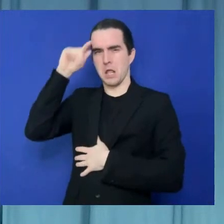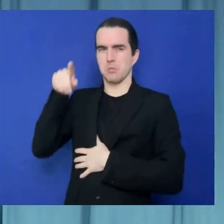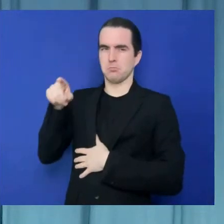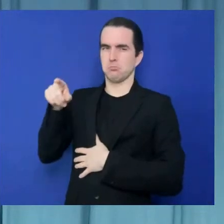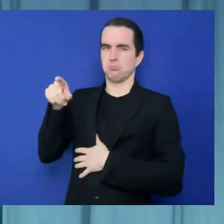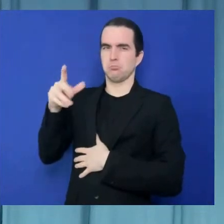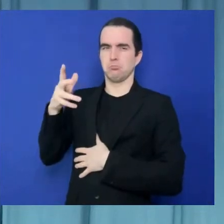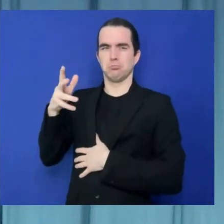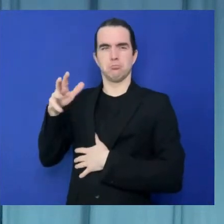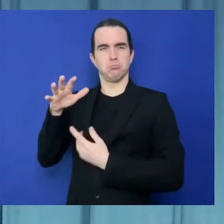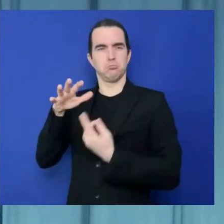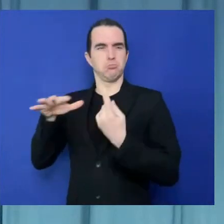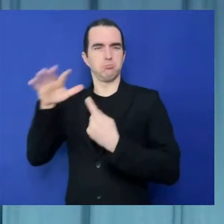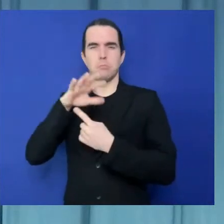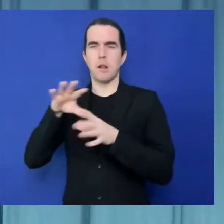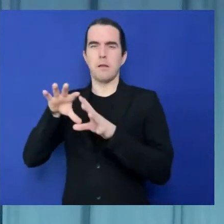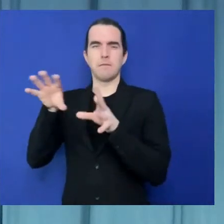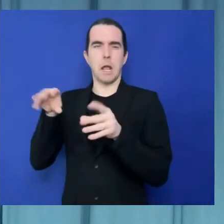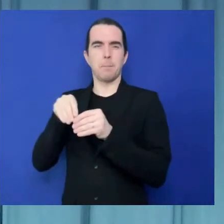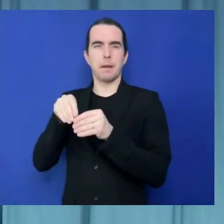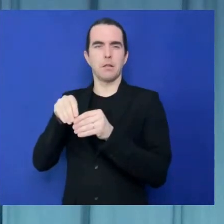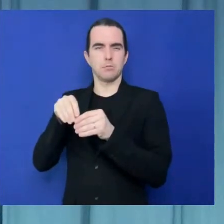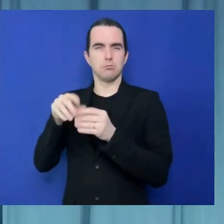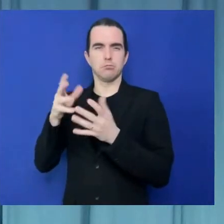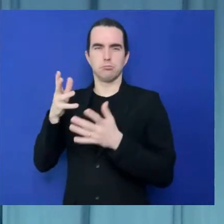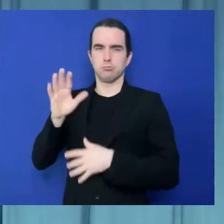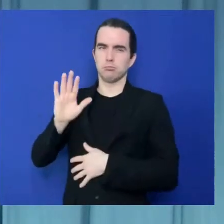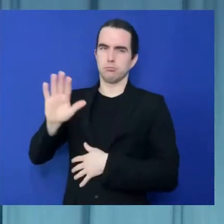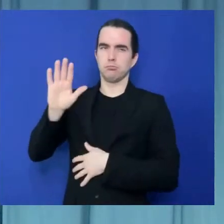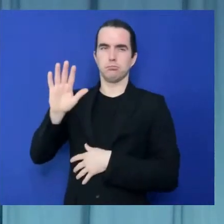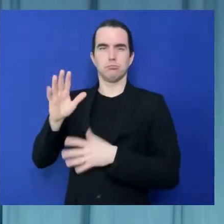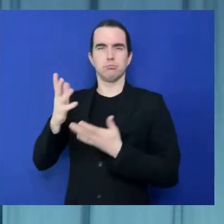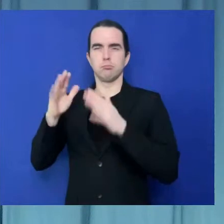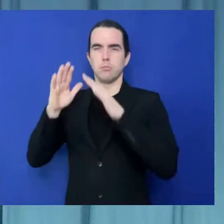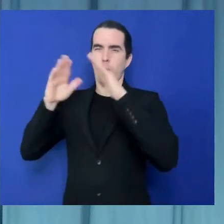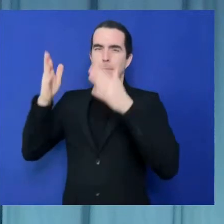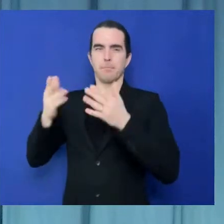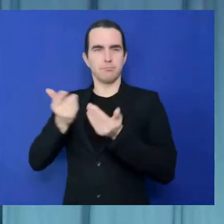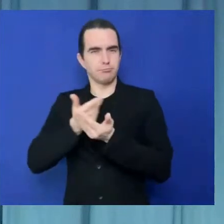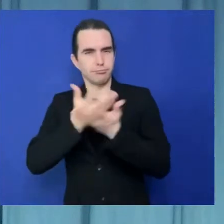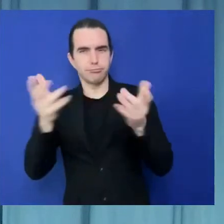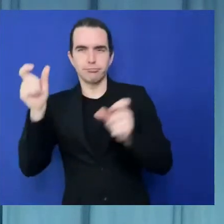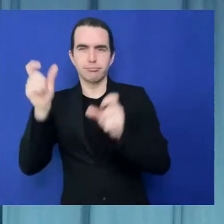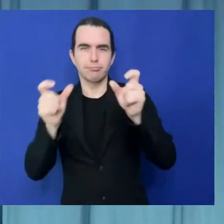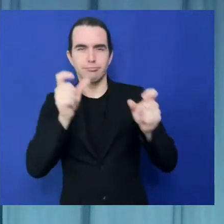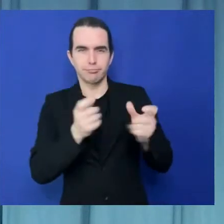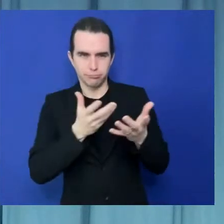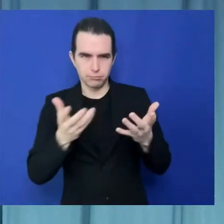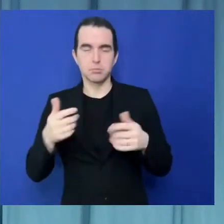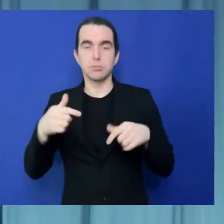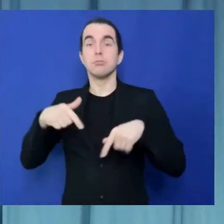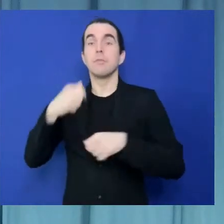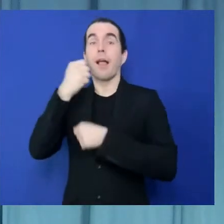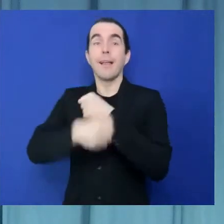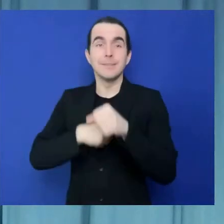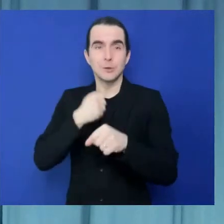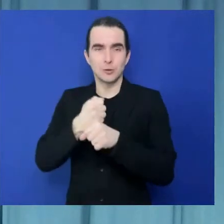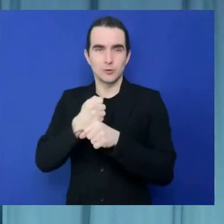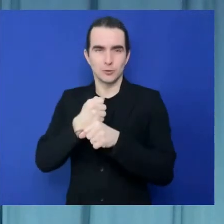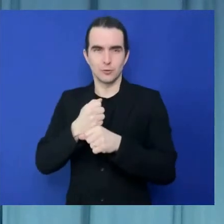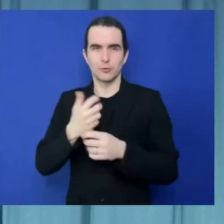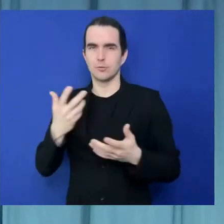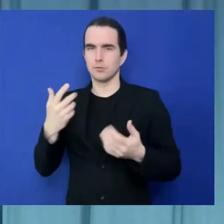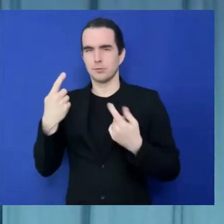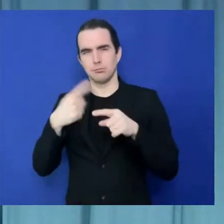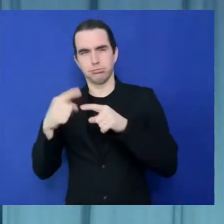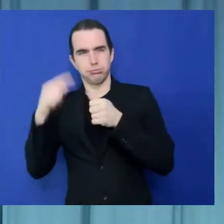every country in the world and with so many of our online participants. But Martin has never, ever, ever thought small.